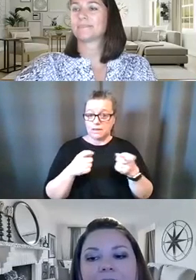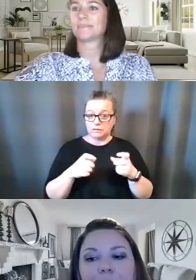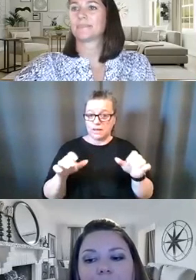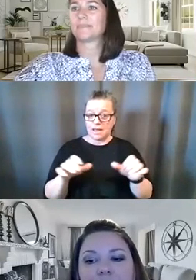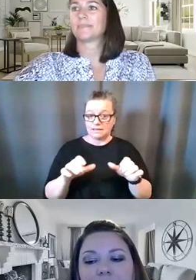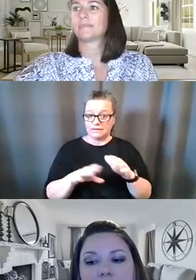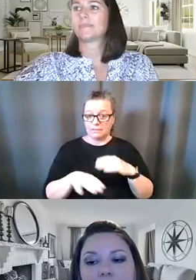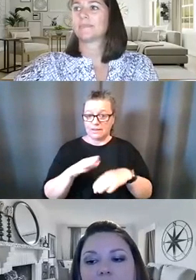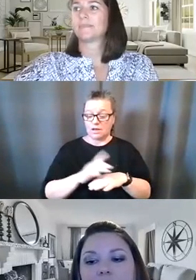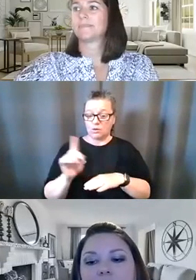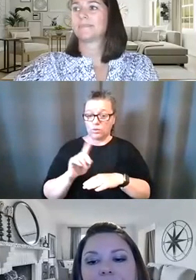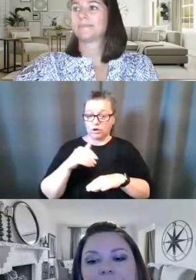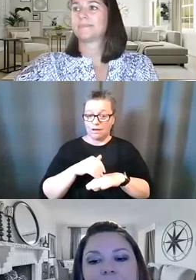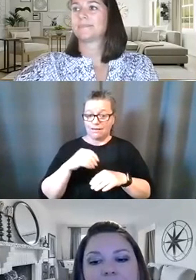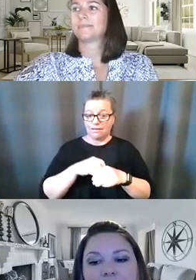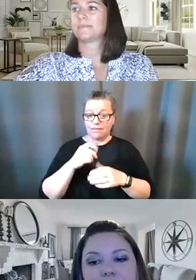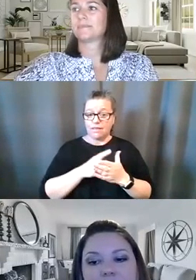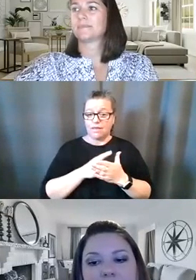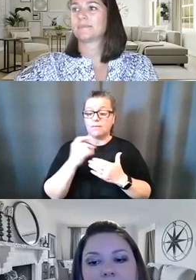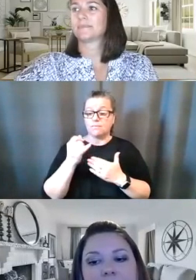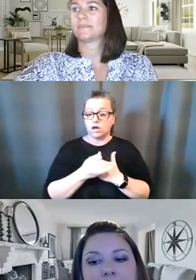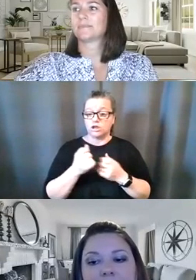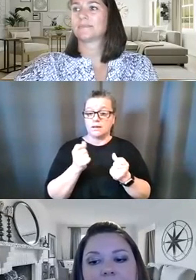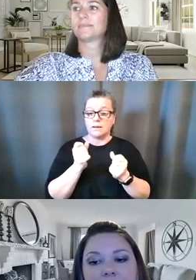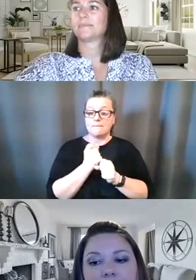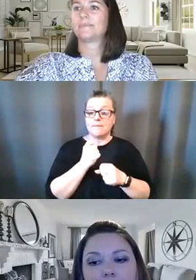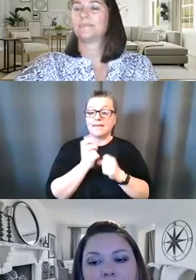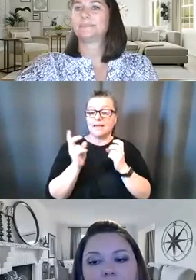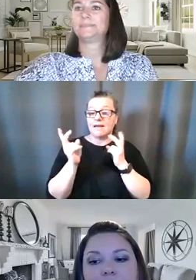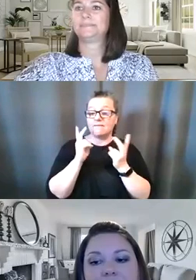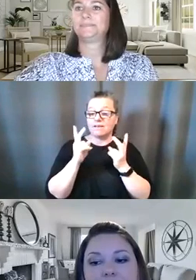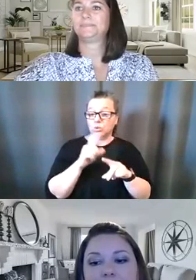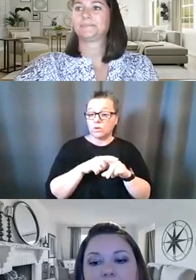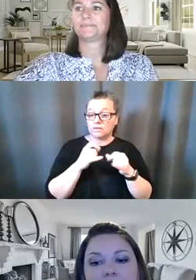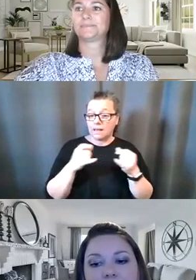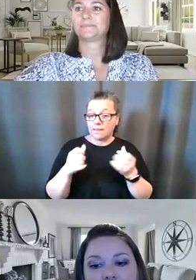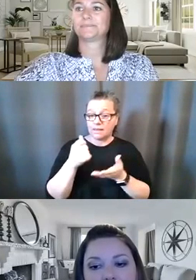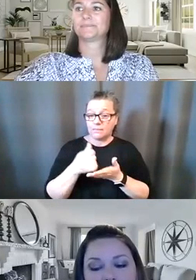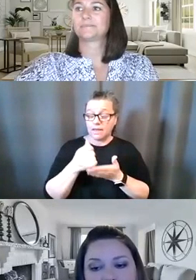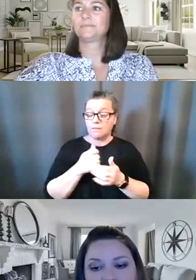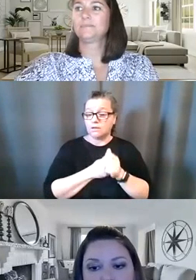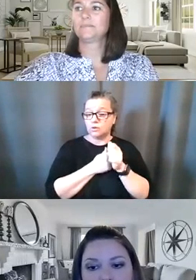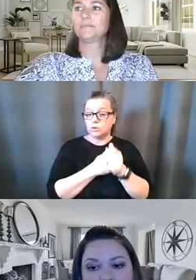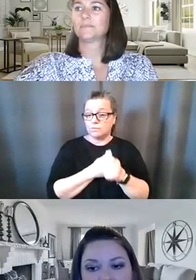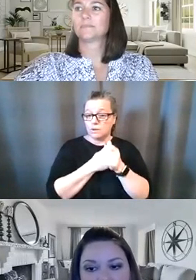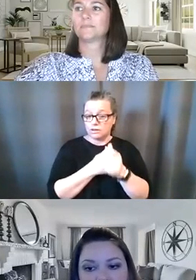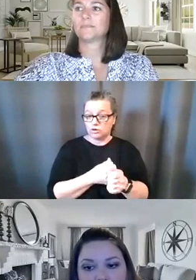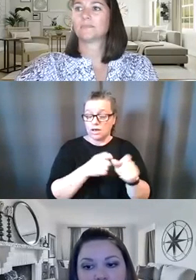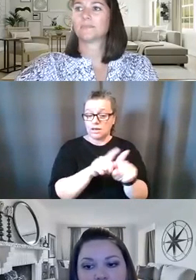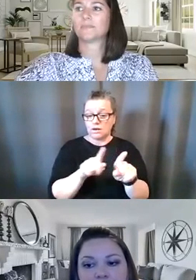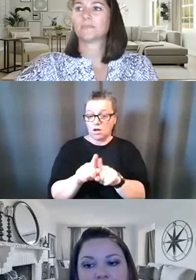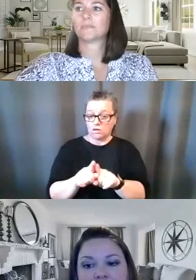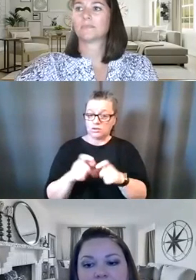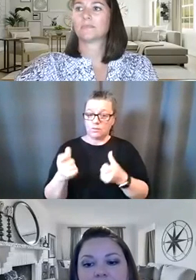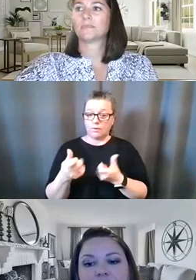you're at in your project. Creating a visual timeline can be very helpful to keep you on track and also provide